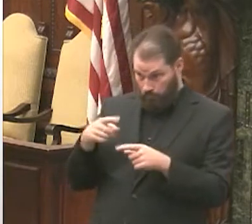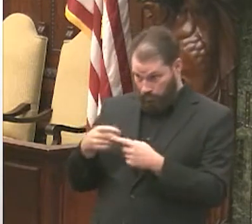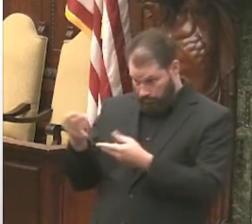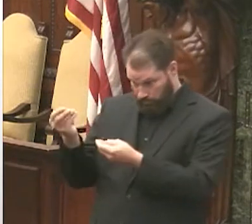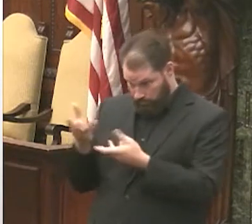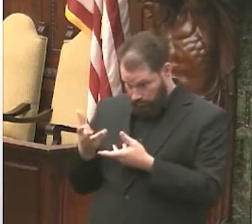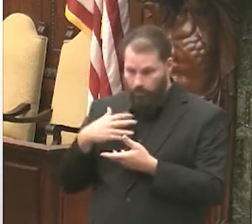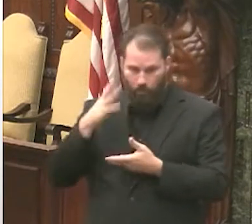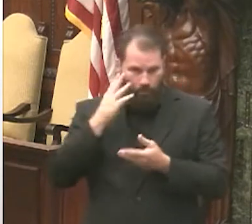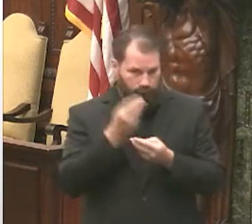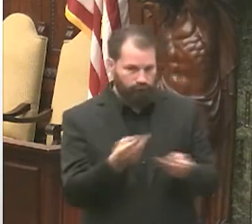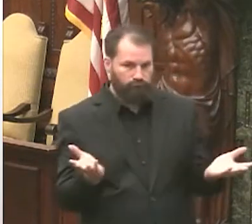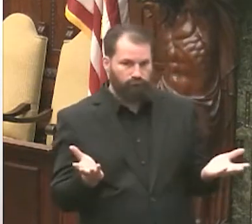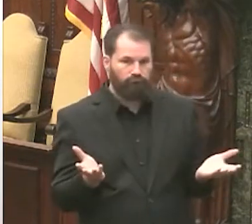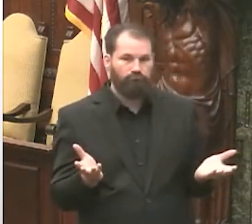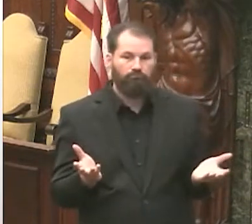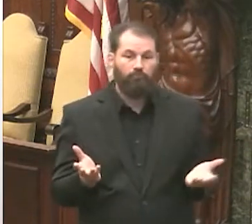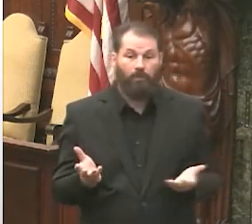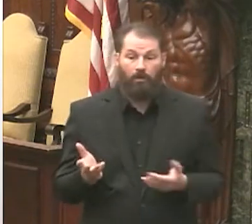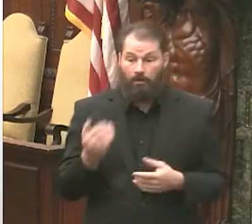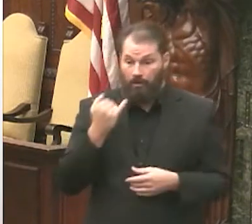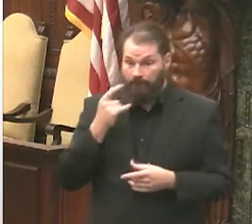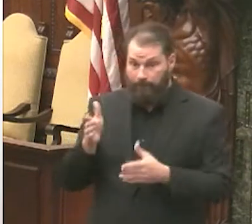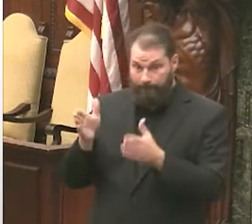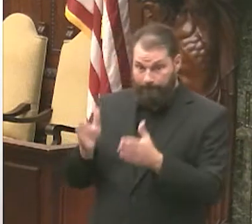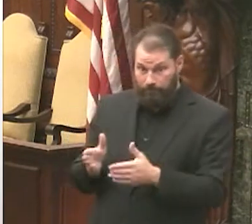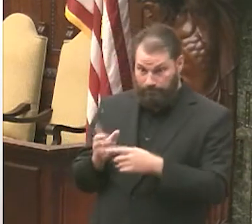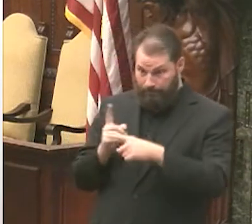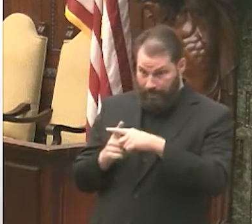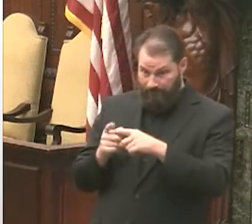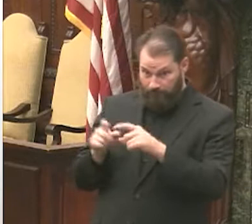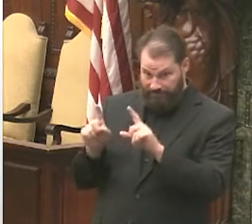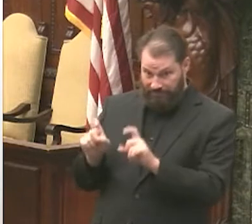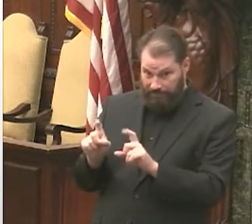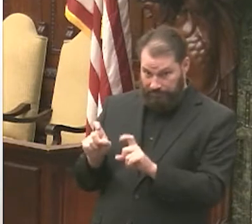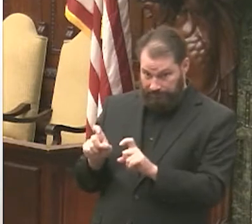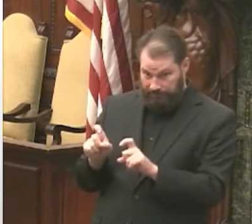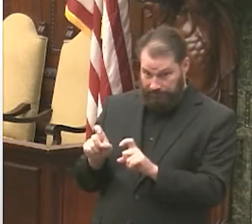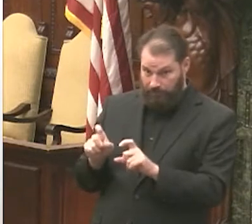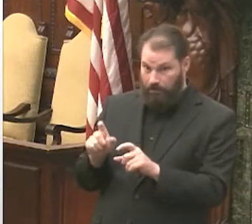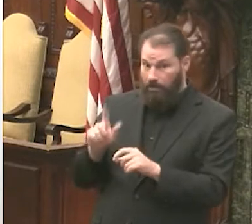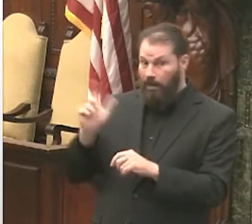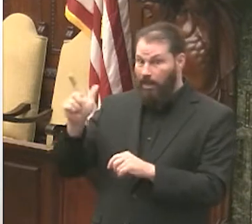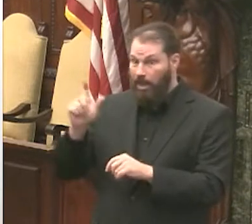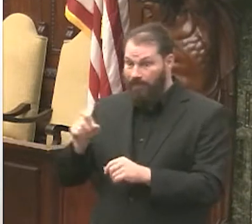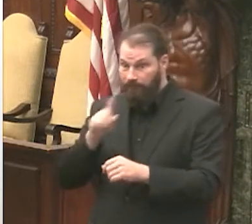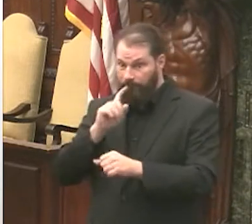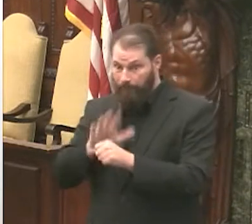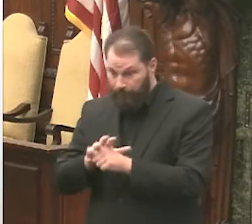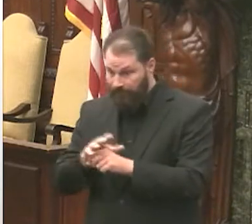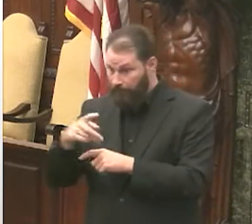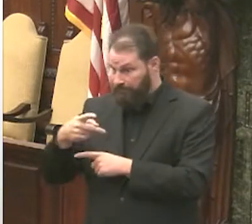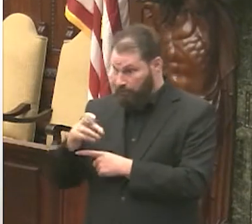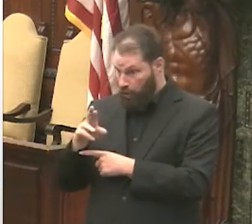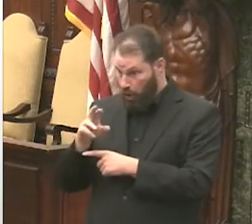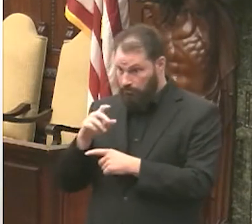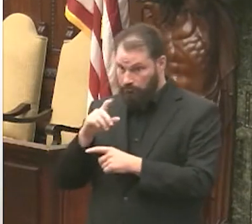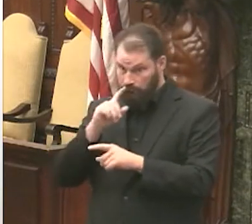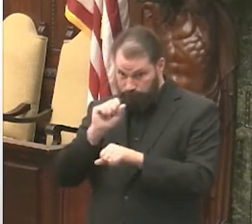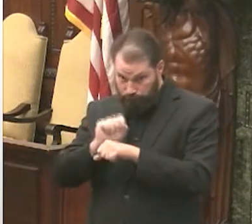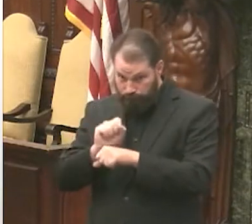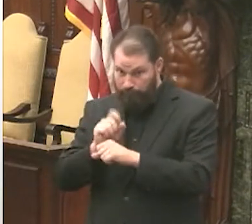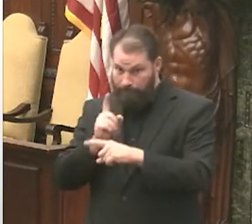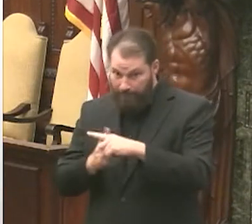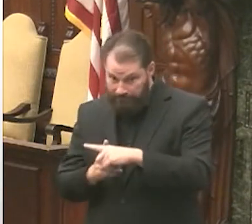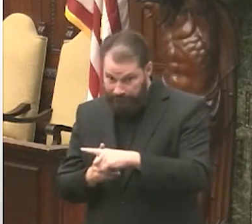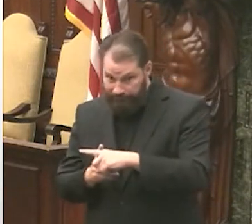a person has a positive rapid test and later gets a confirmatory PCR test, we will convert that person from a probable case to a